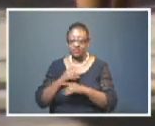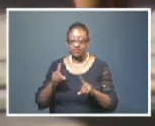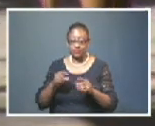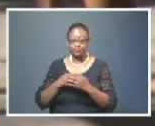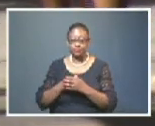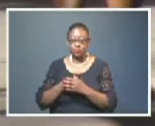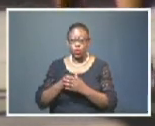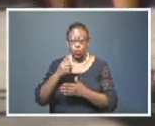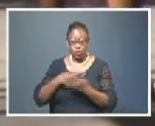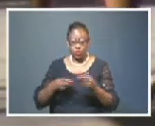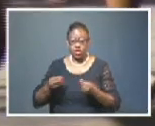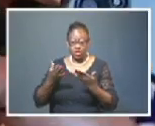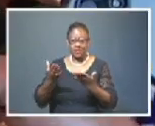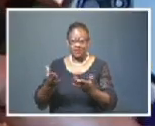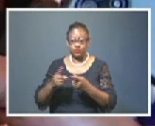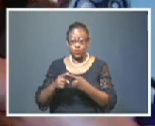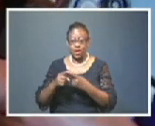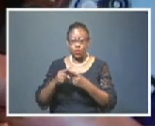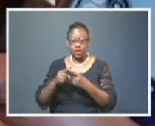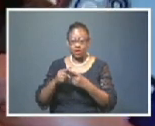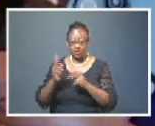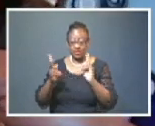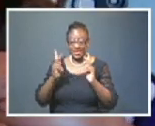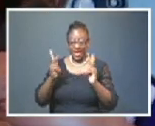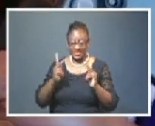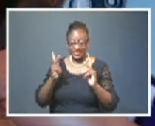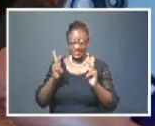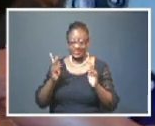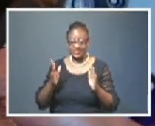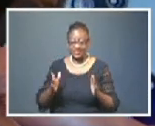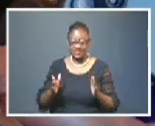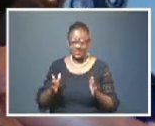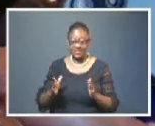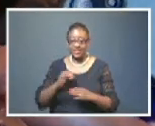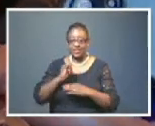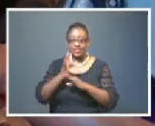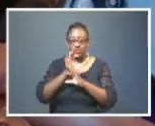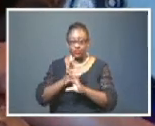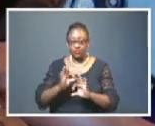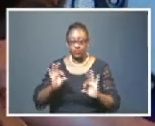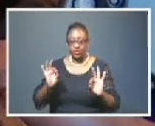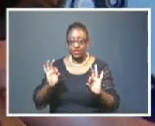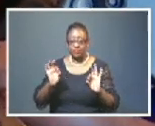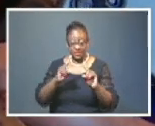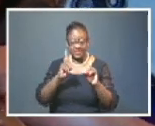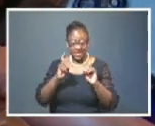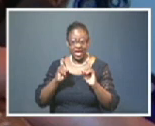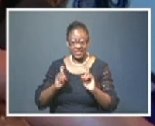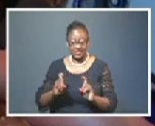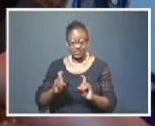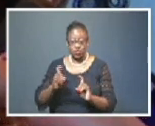going to offer to our guests is a free rapid test for